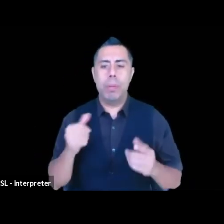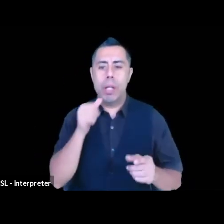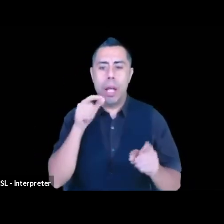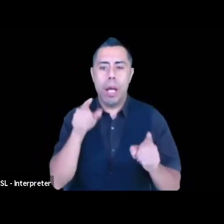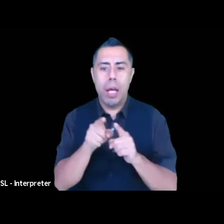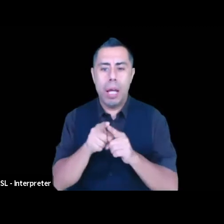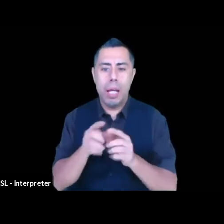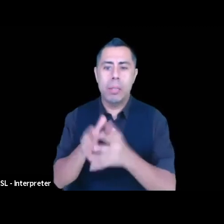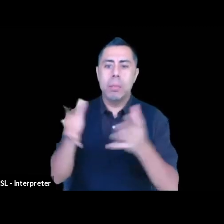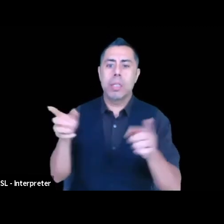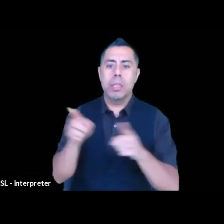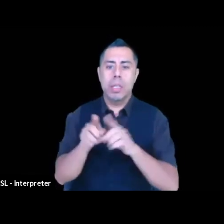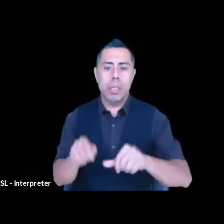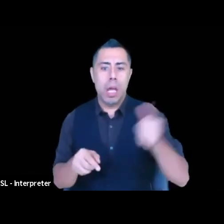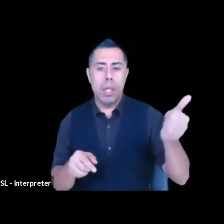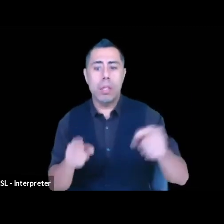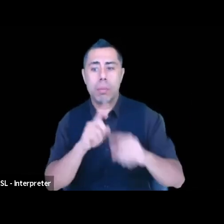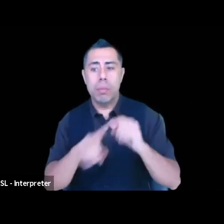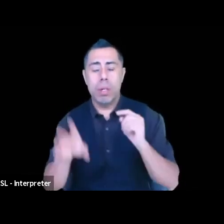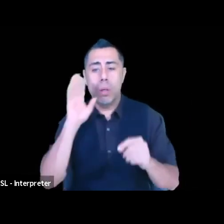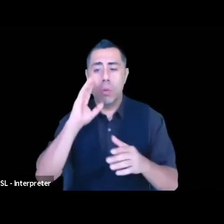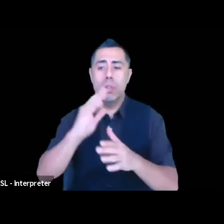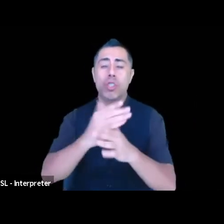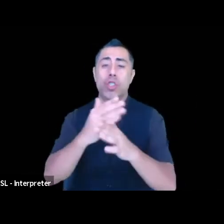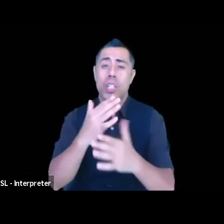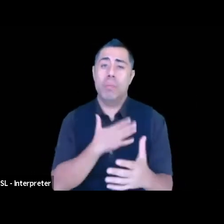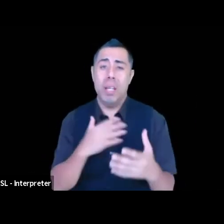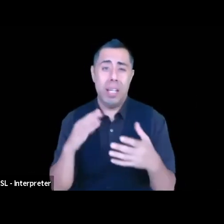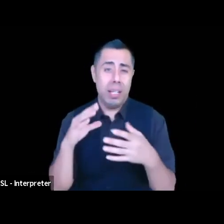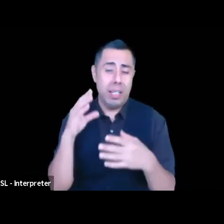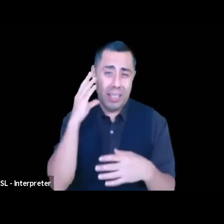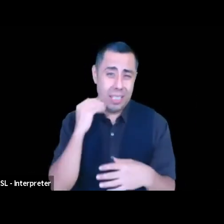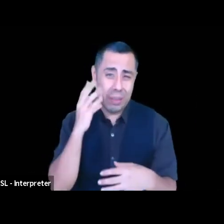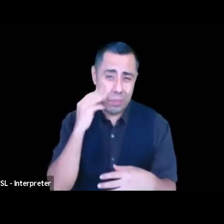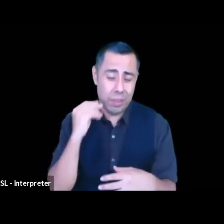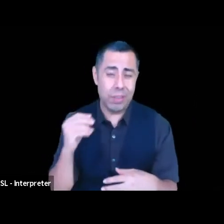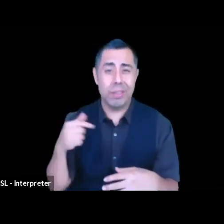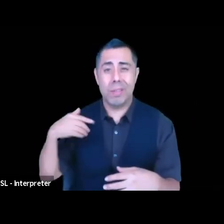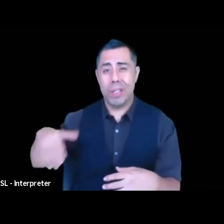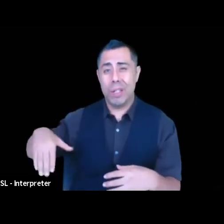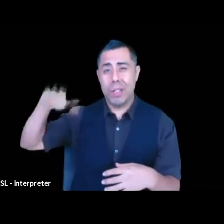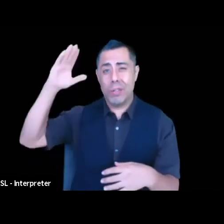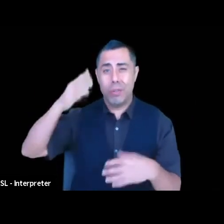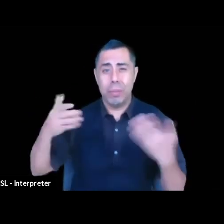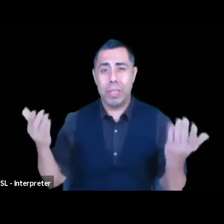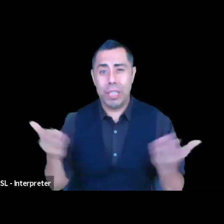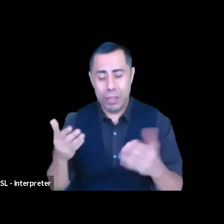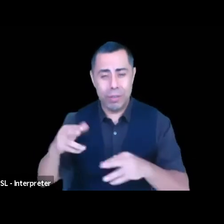but I'm just going to give you my experience of growing up here in Salt River.